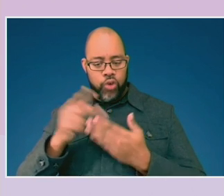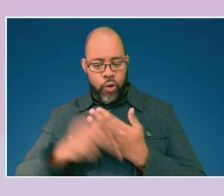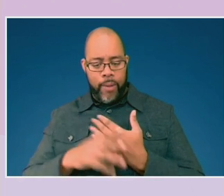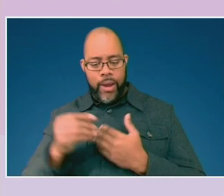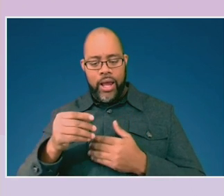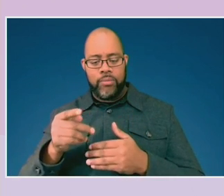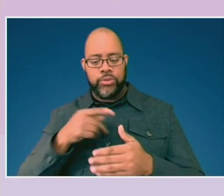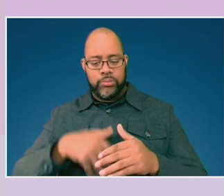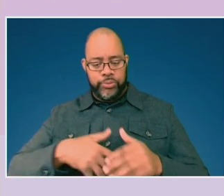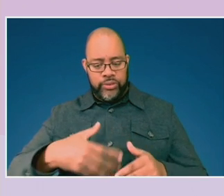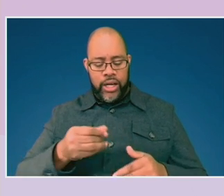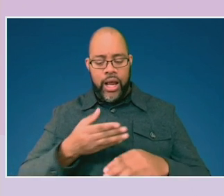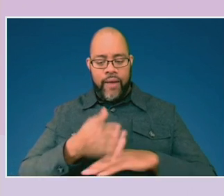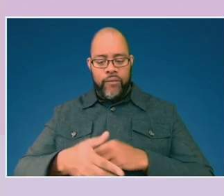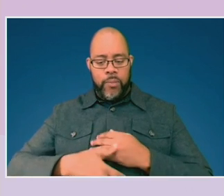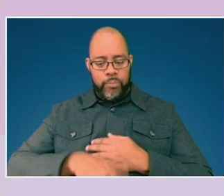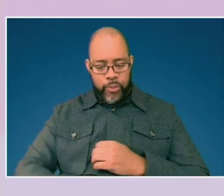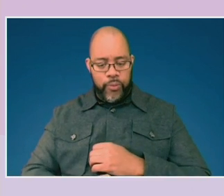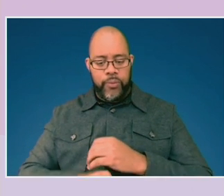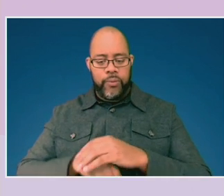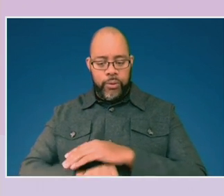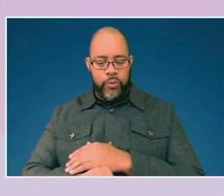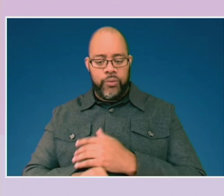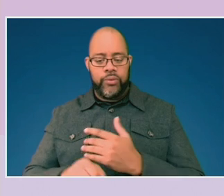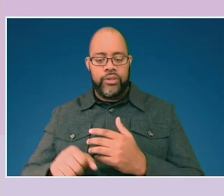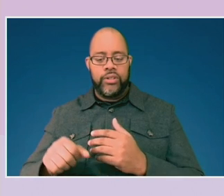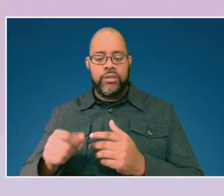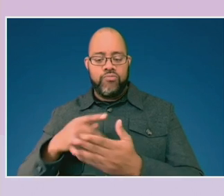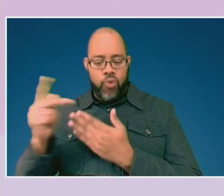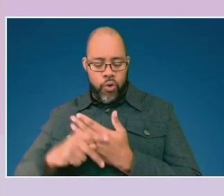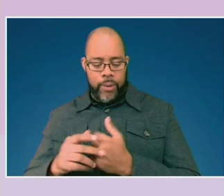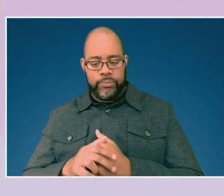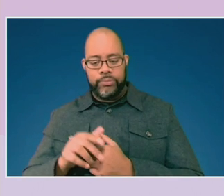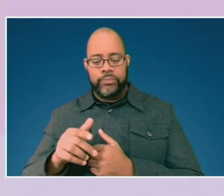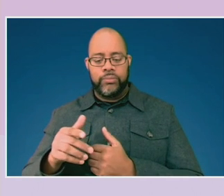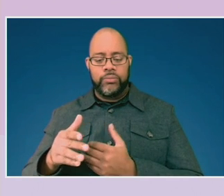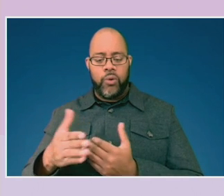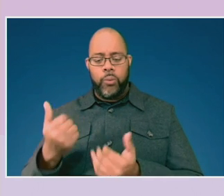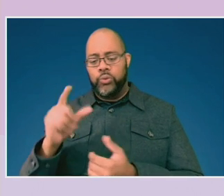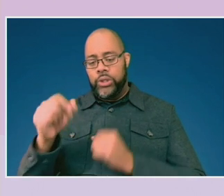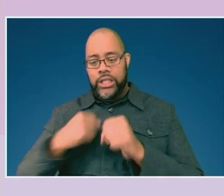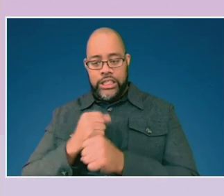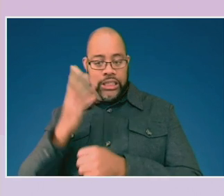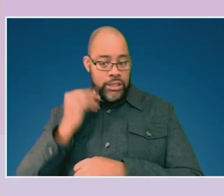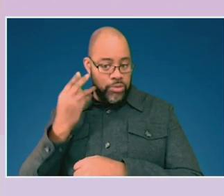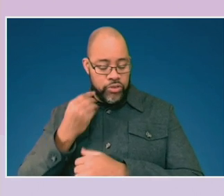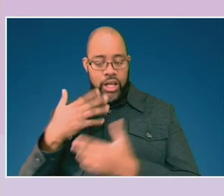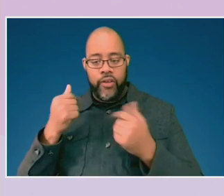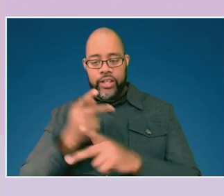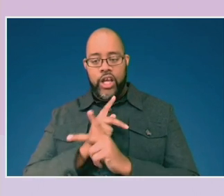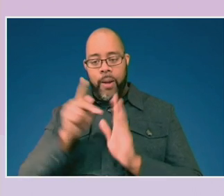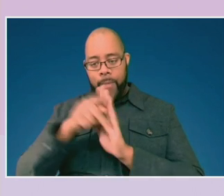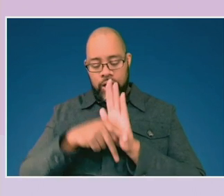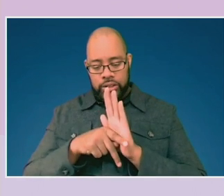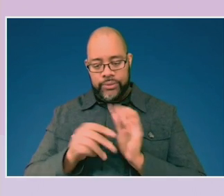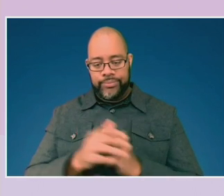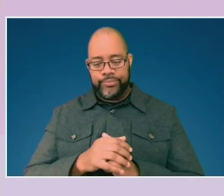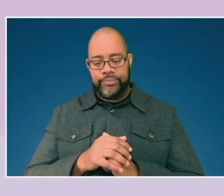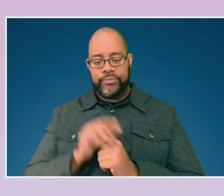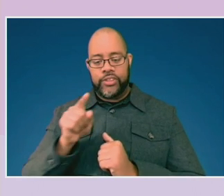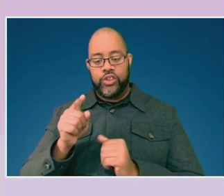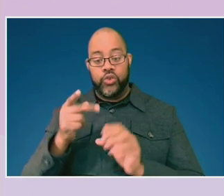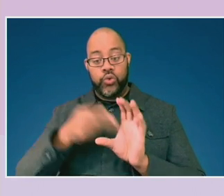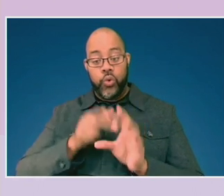and Postpartum Initiatives, among other programs. She has nearly 20 years experience in healthcare policy. She's joined